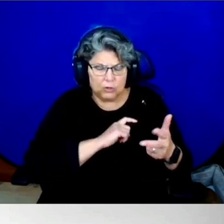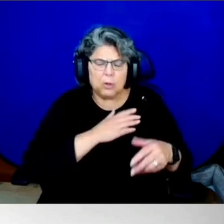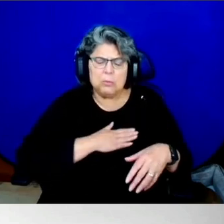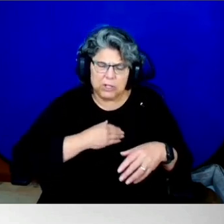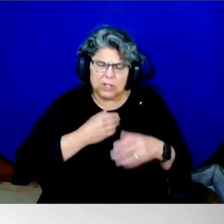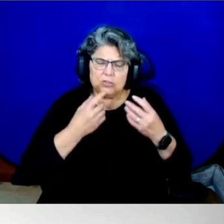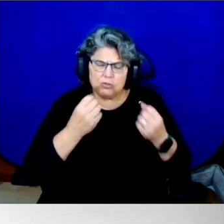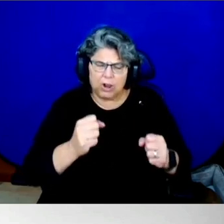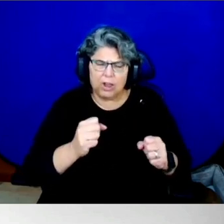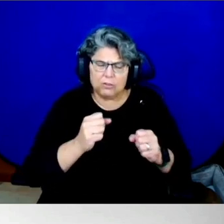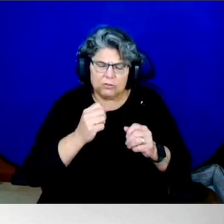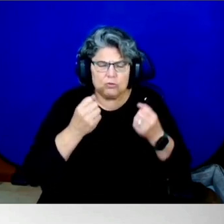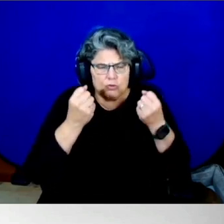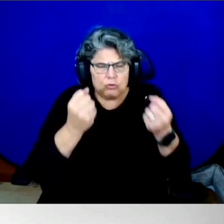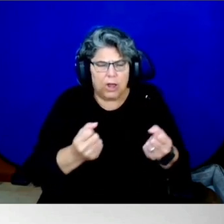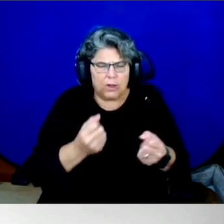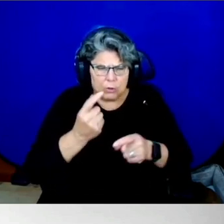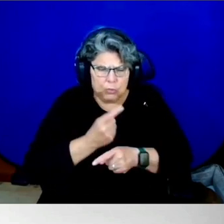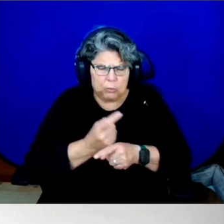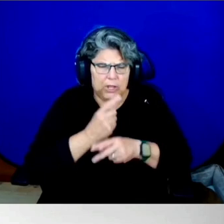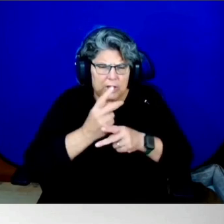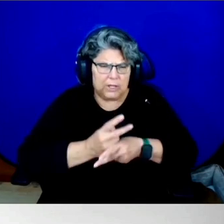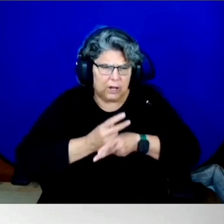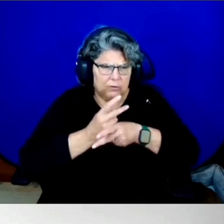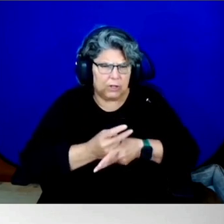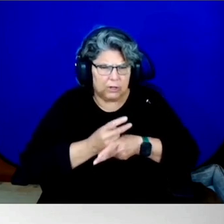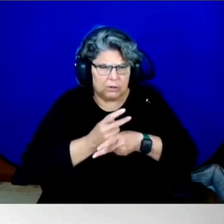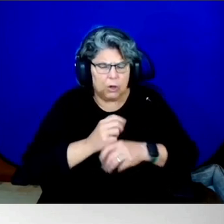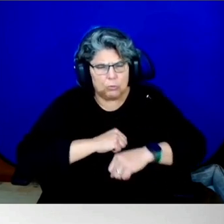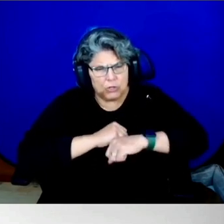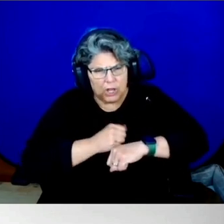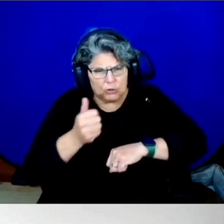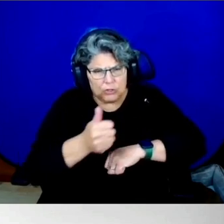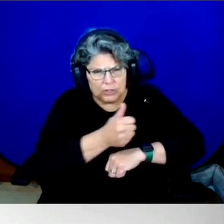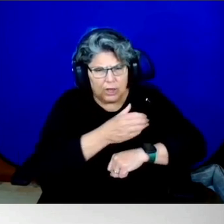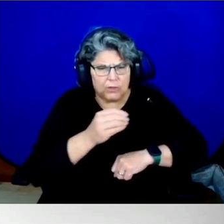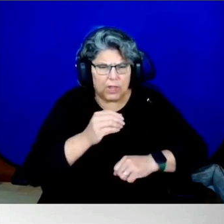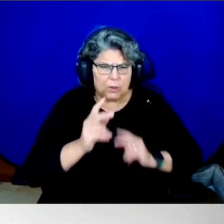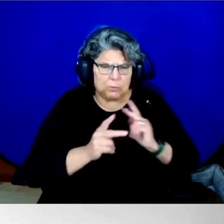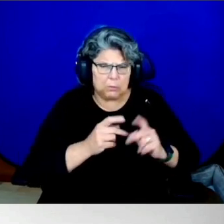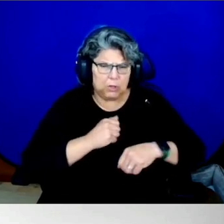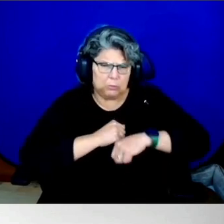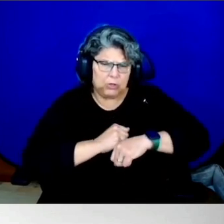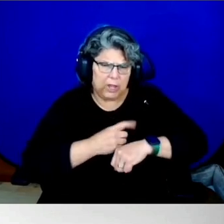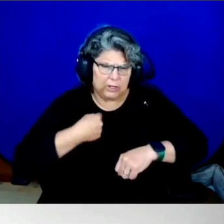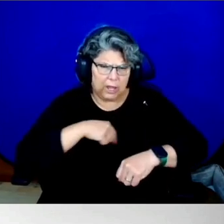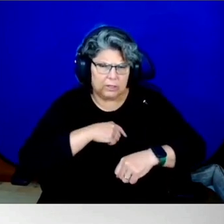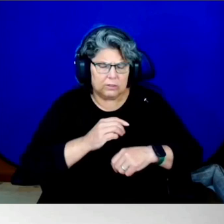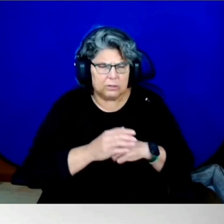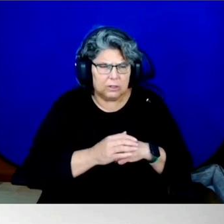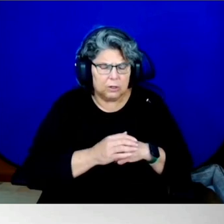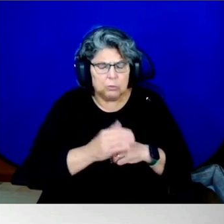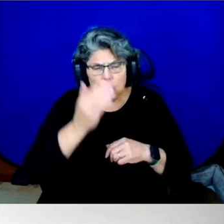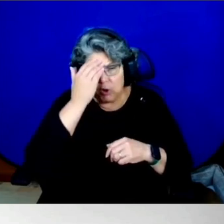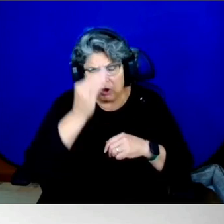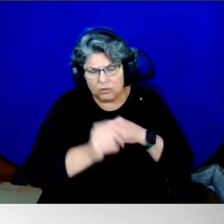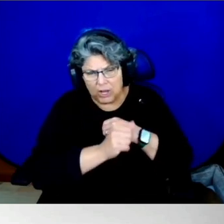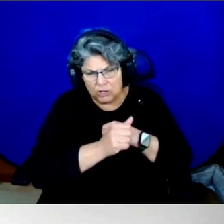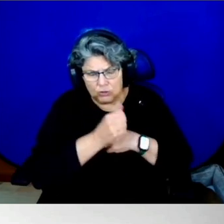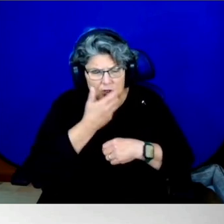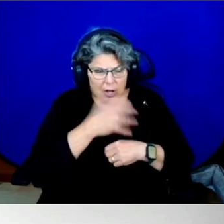Protect yourself and those that are protecting and serving our community. Be aware of potential dangers associated with hotspots of the